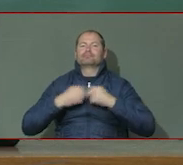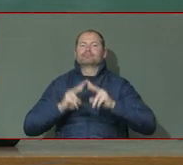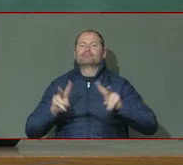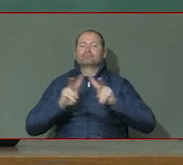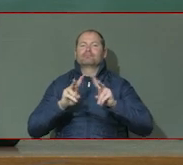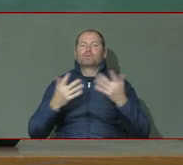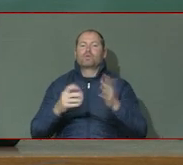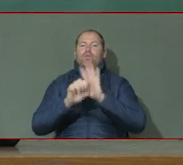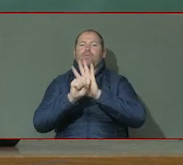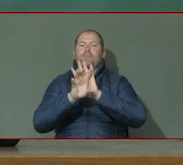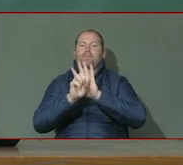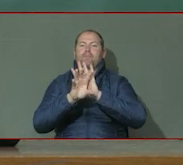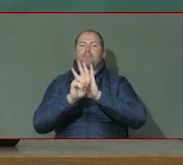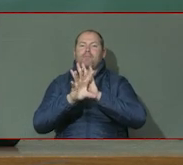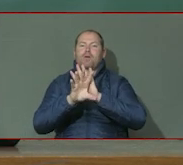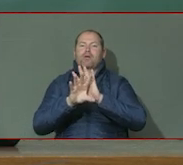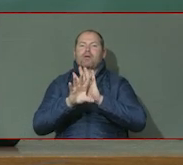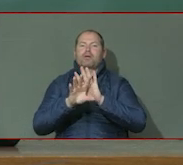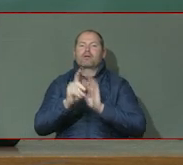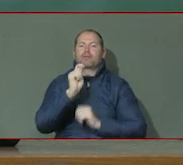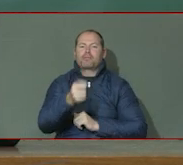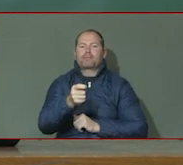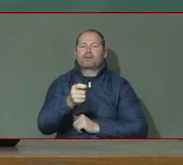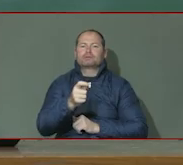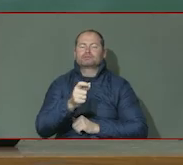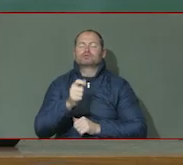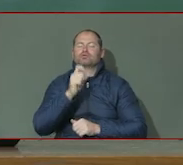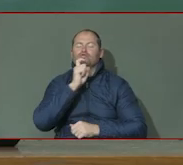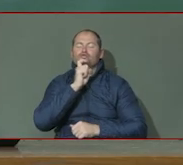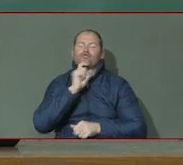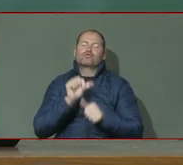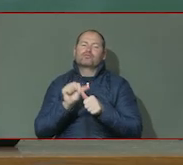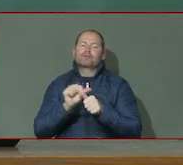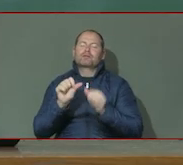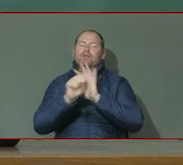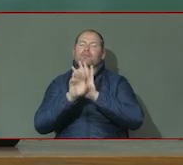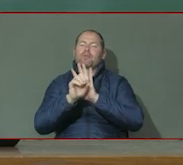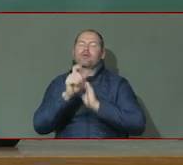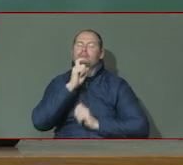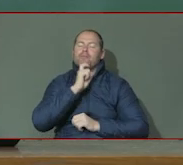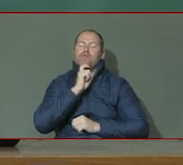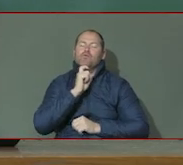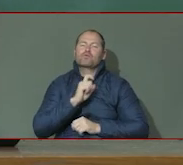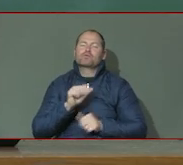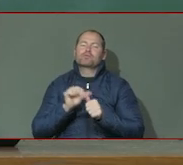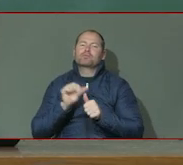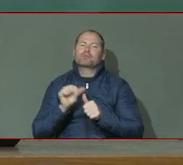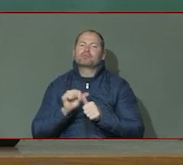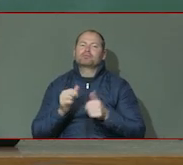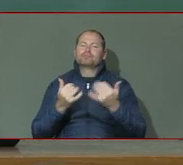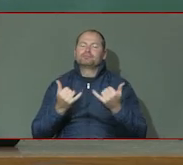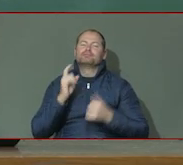market price. I think it's better to use the market price. So if we say the earnings per share of